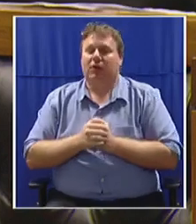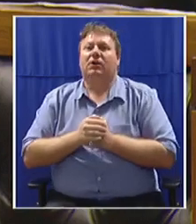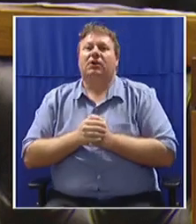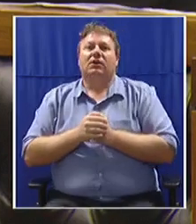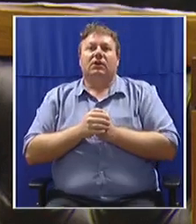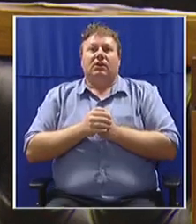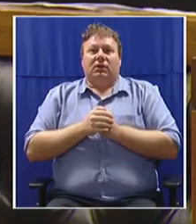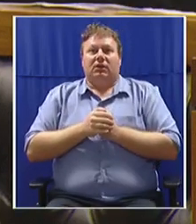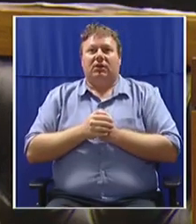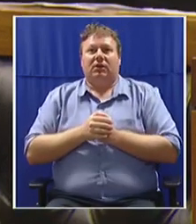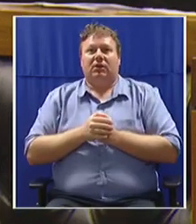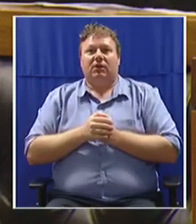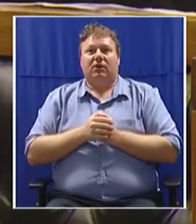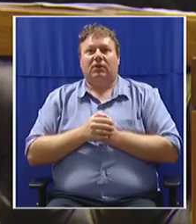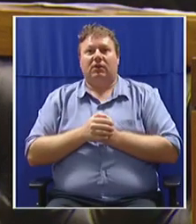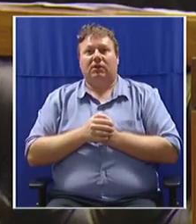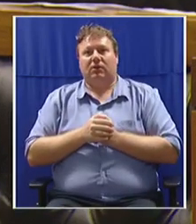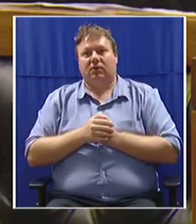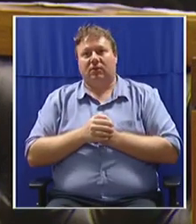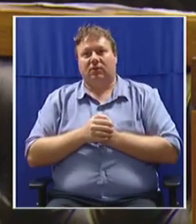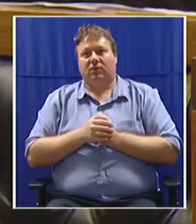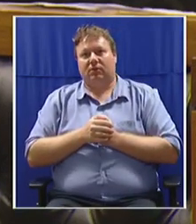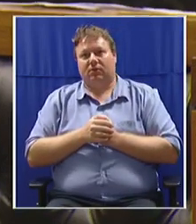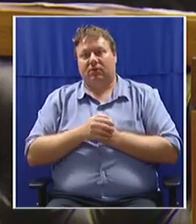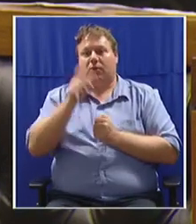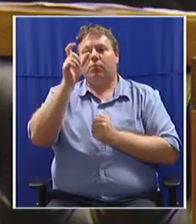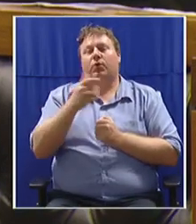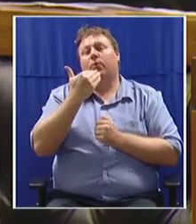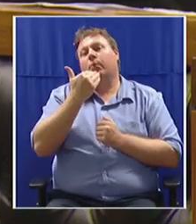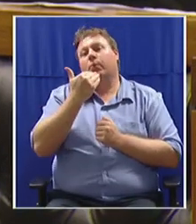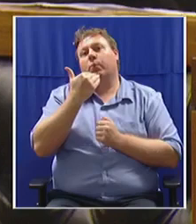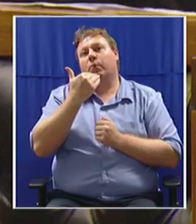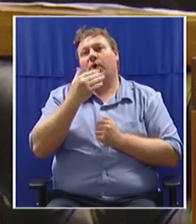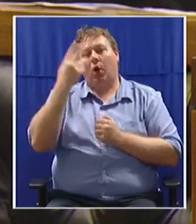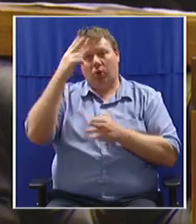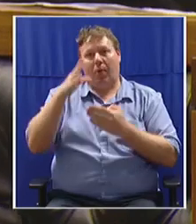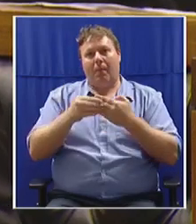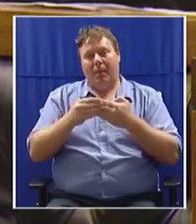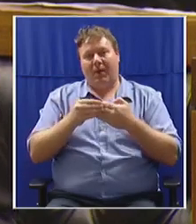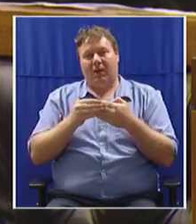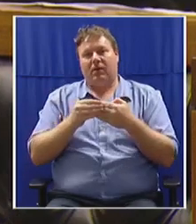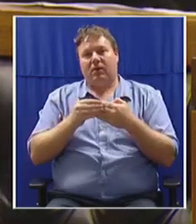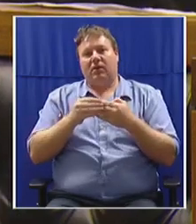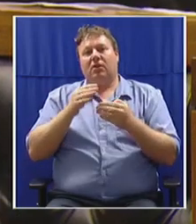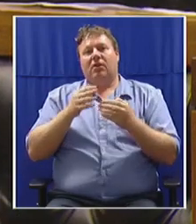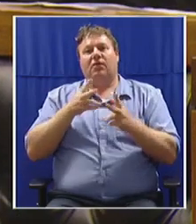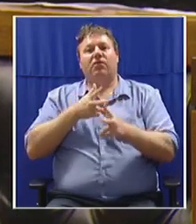by the honorable member who asked the follow-up question that our intelligence